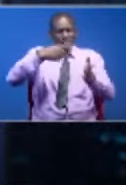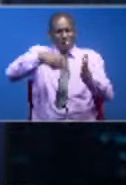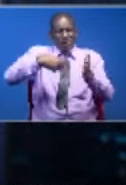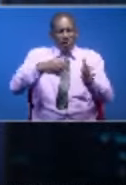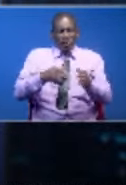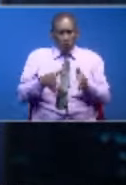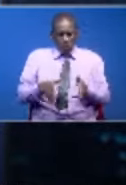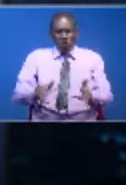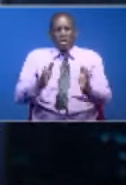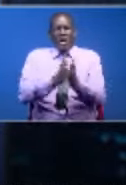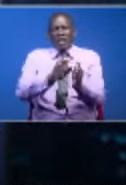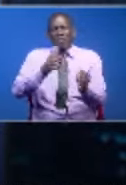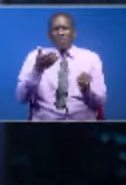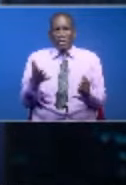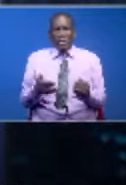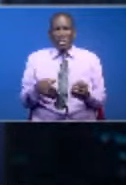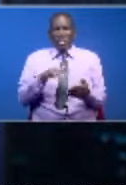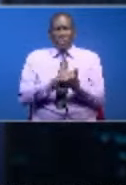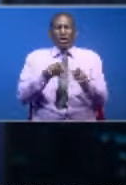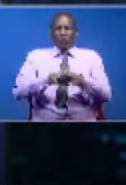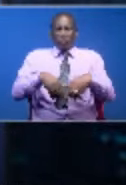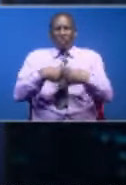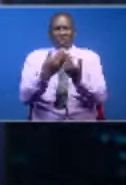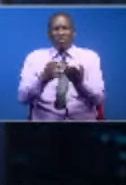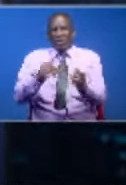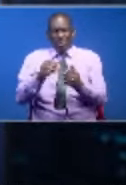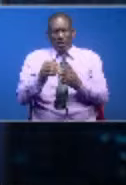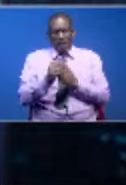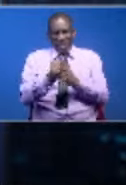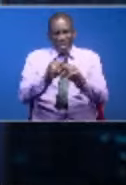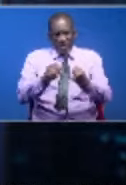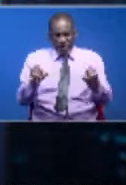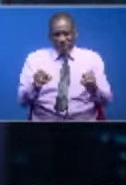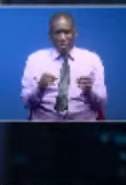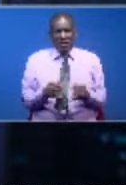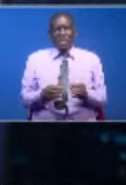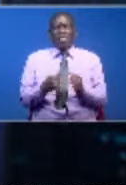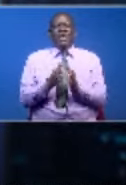infrastructure, and so on. So that also provides additional guidance.